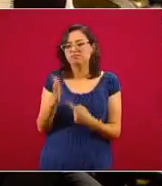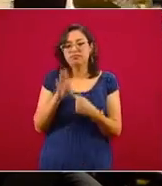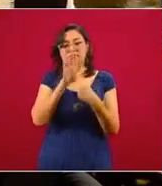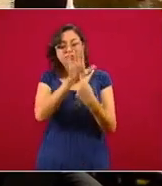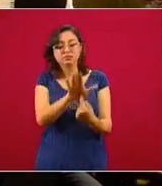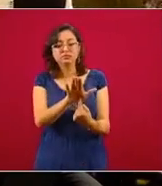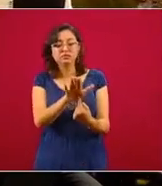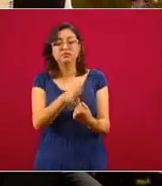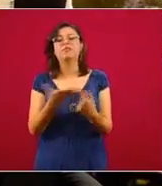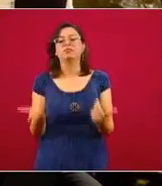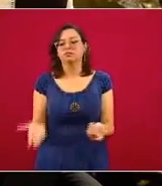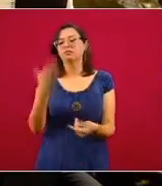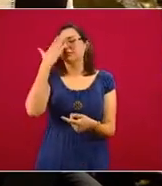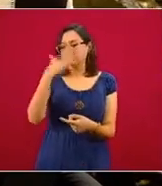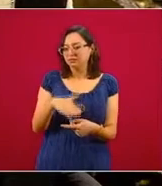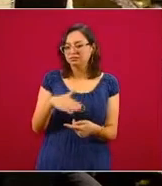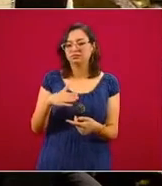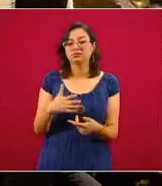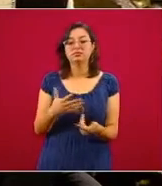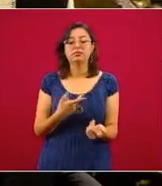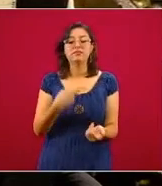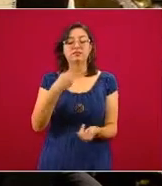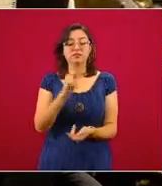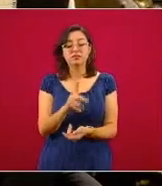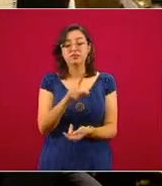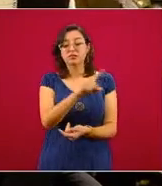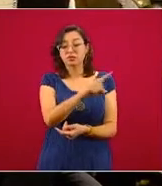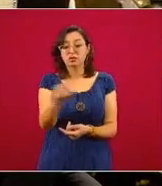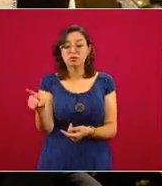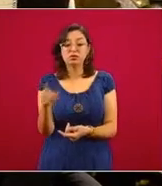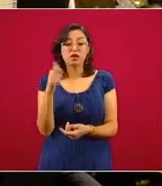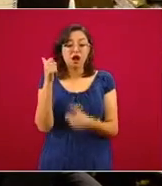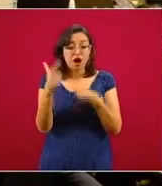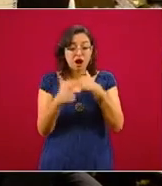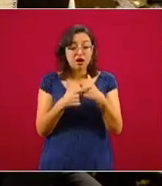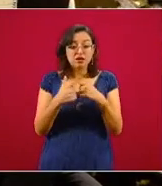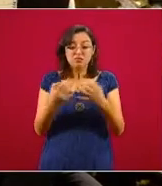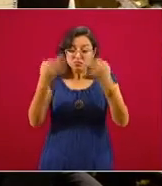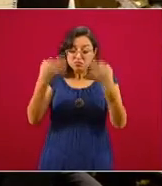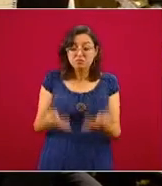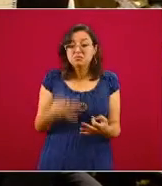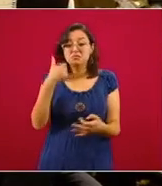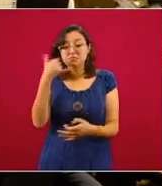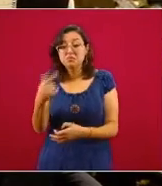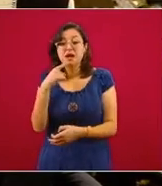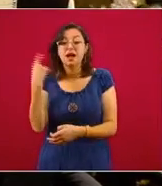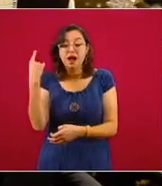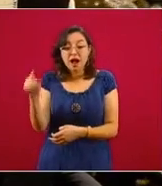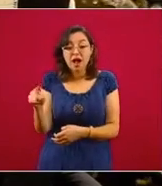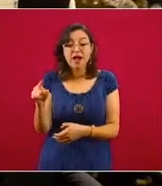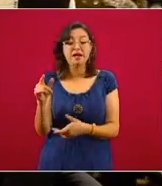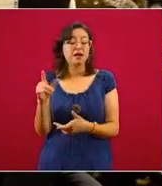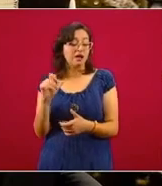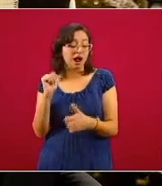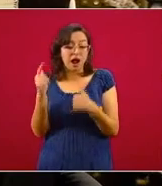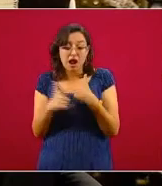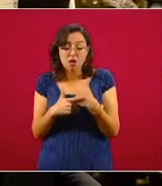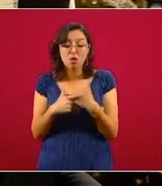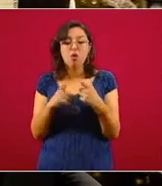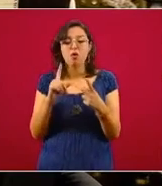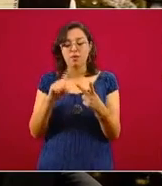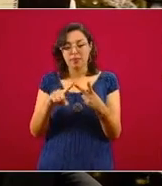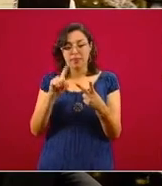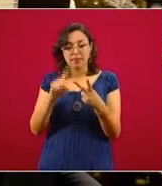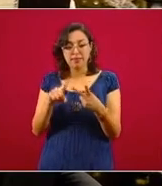I know that you've commented on this, but just so that they can hear, is there any telephone line or any place that they can go to follow up with